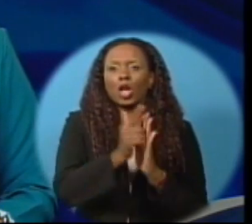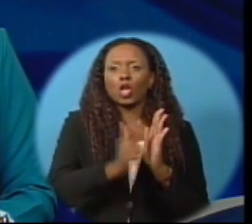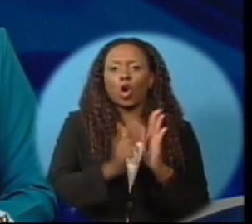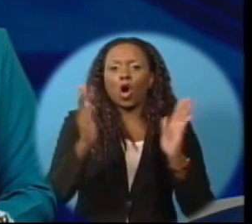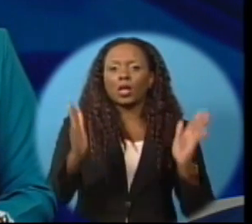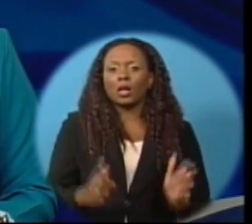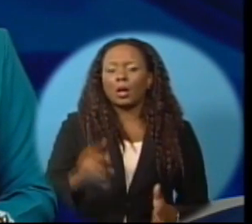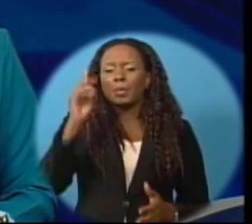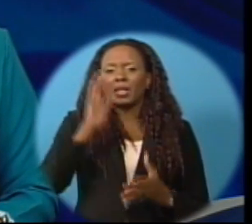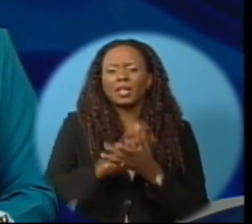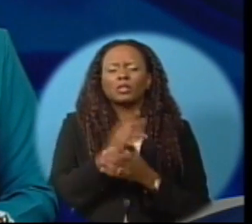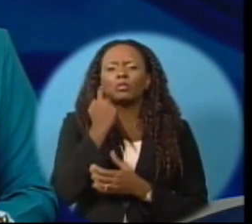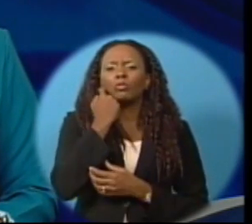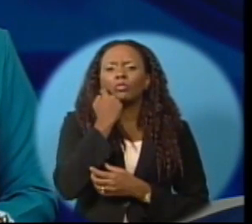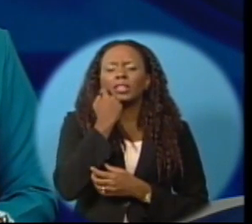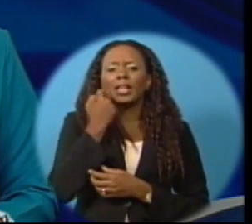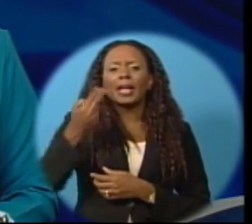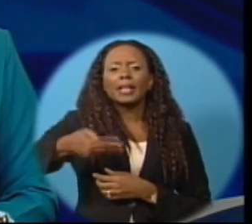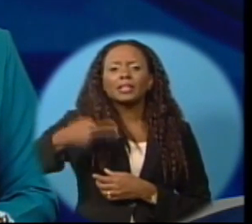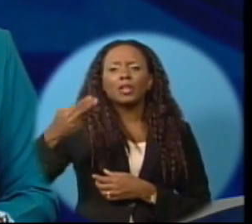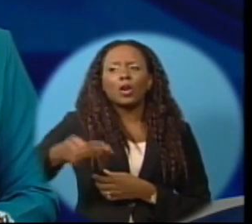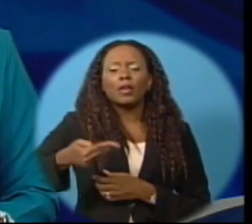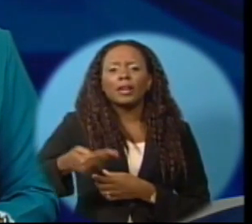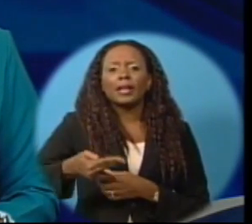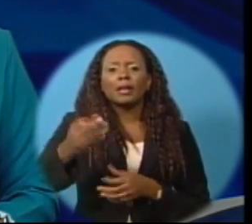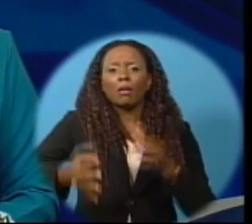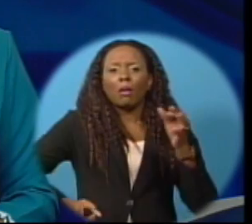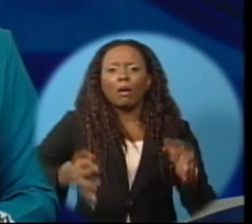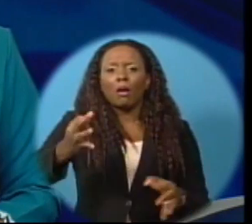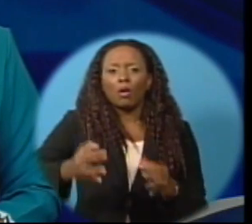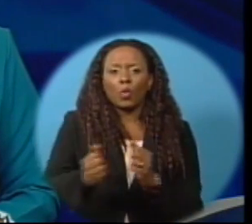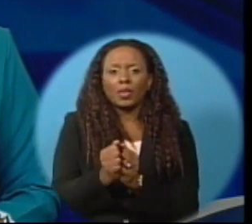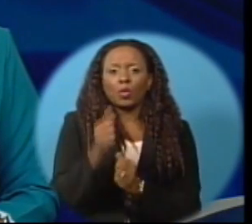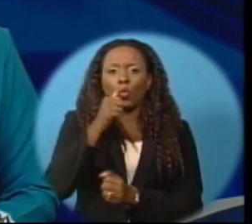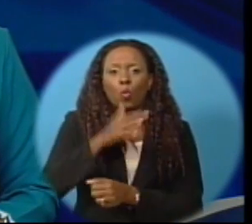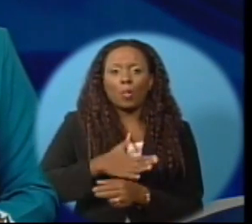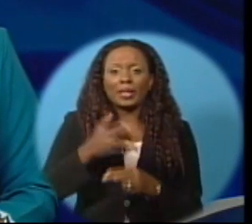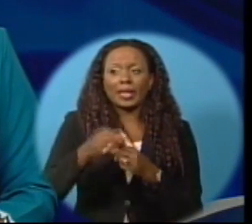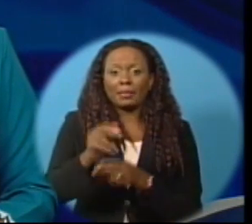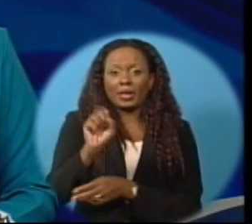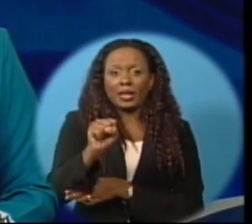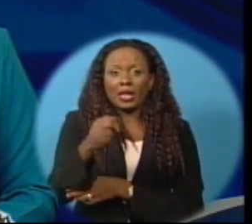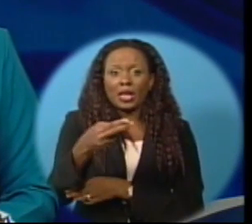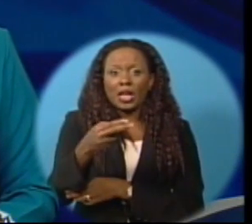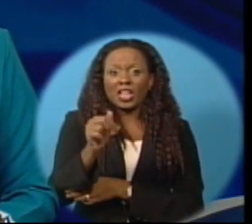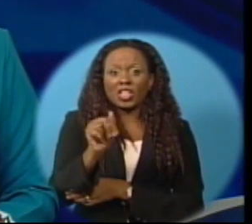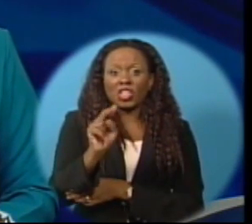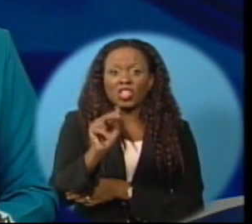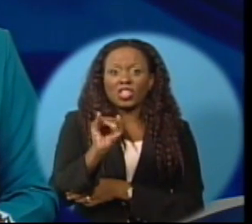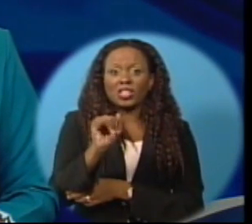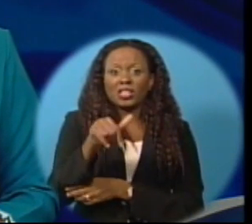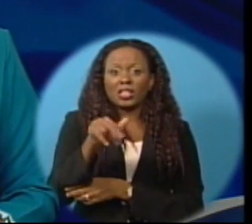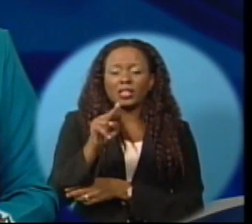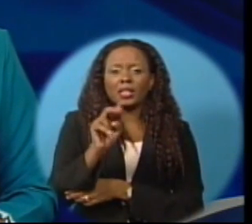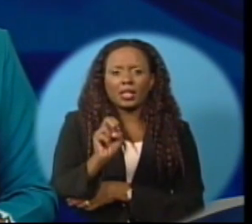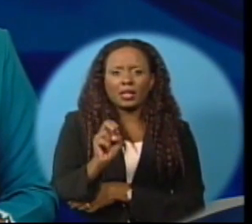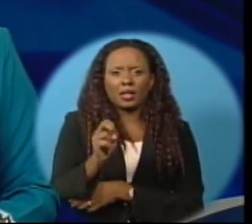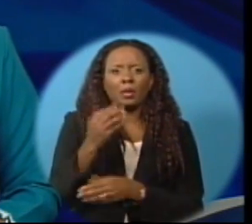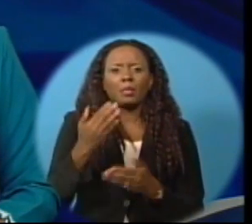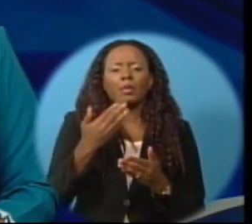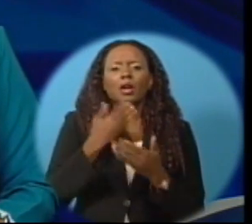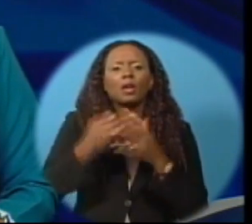lawyer believes the recent ruling in the historic Shanique Myrie case might have been a victory for a Caribbean